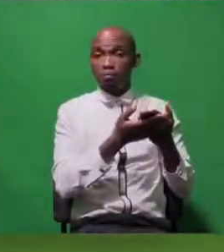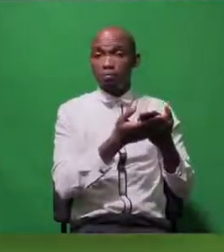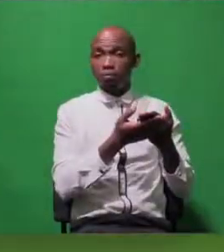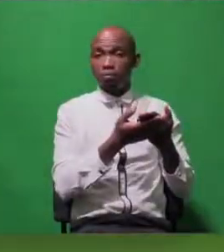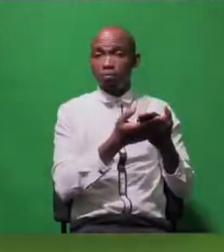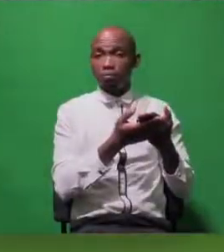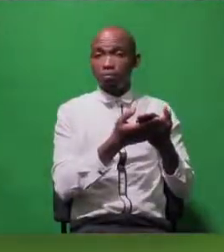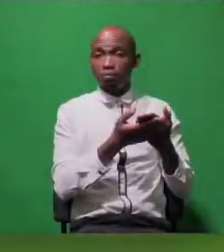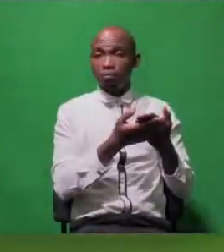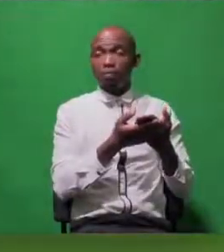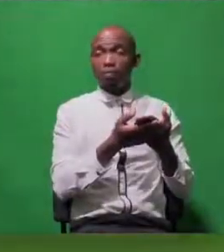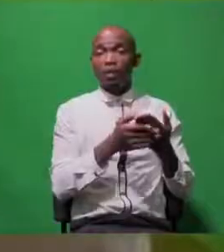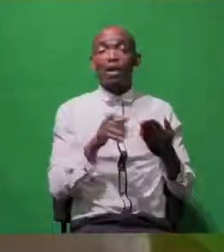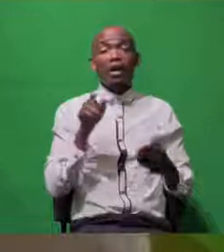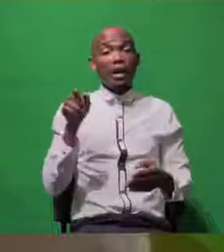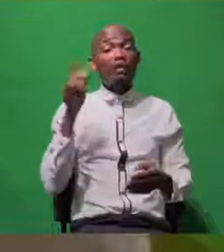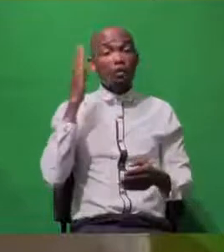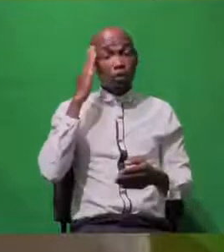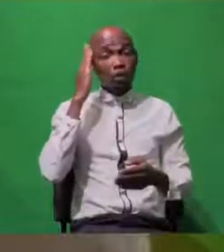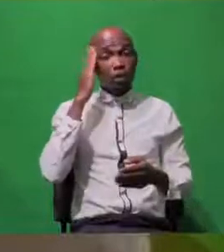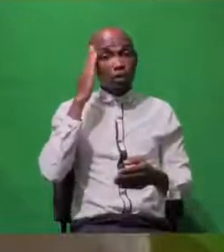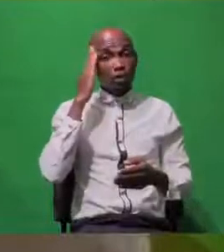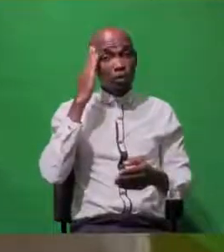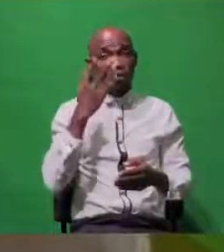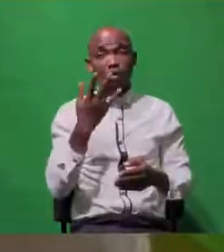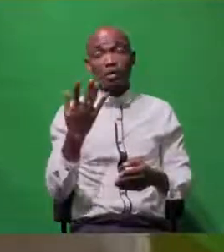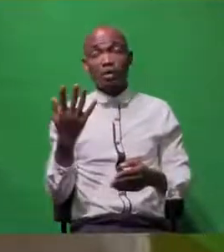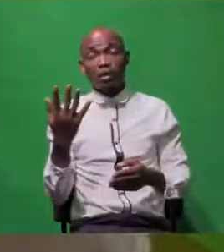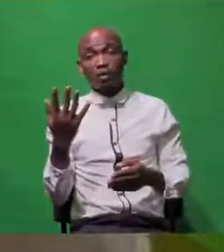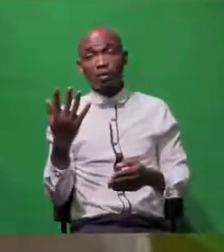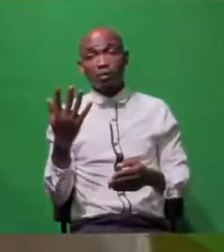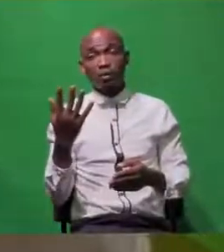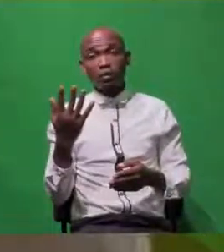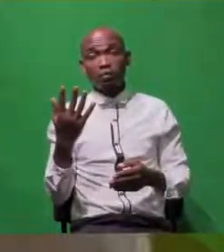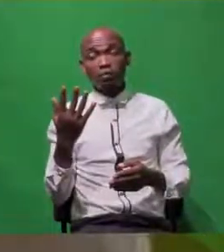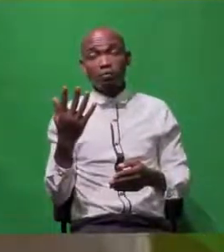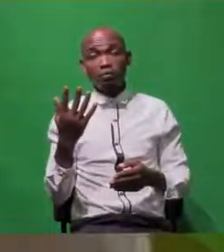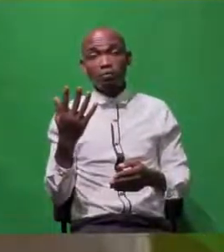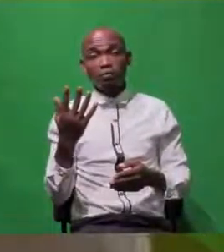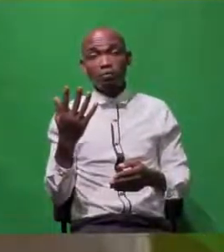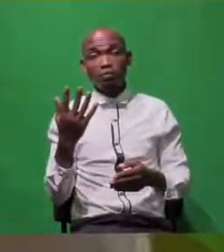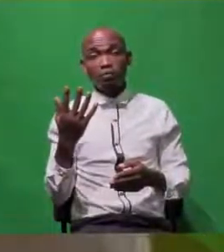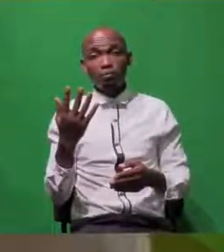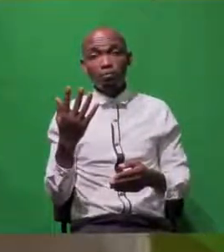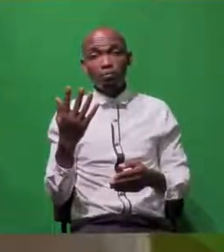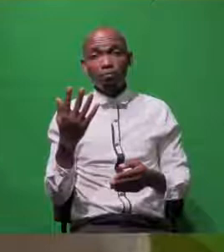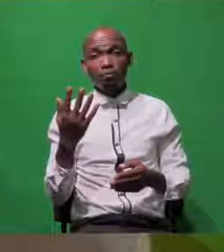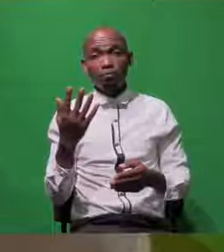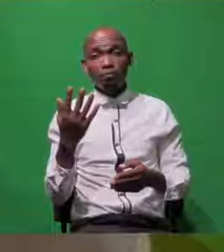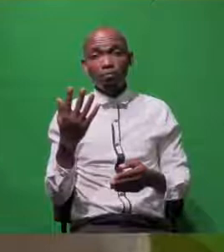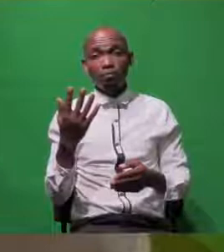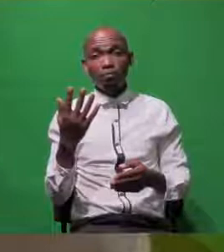As we know, the number of the whites in Africa or who came in Africa